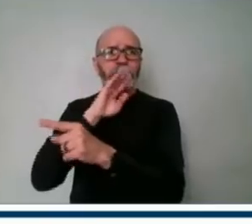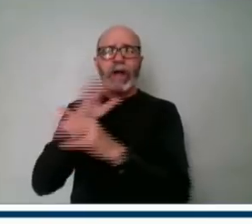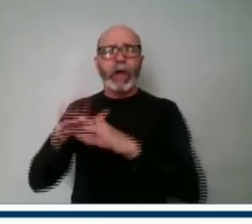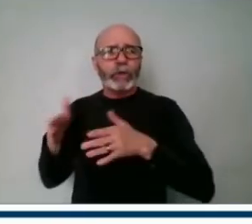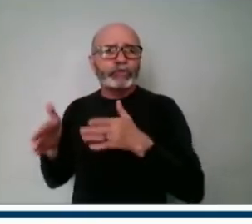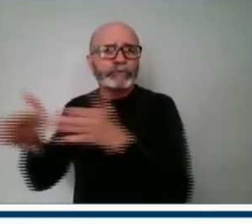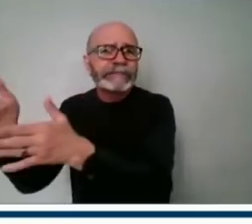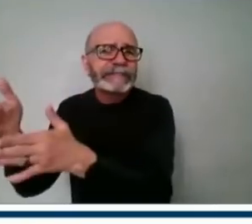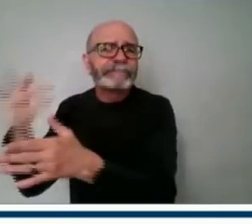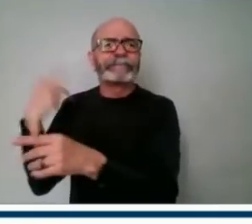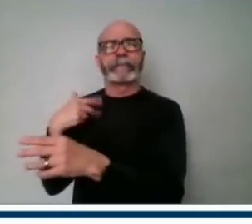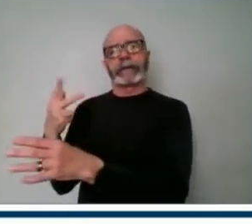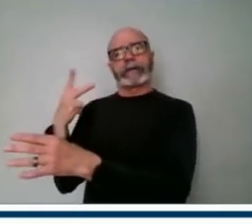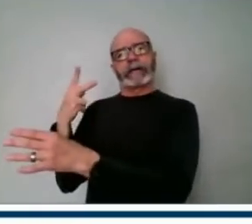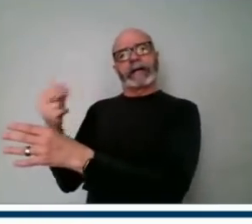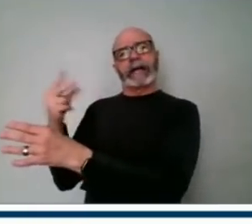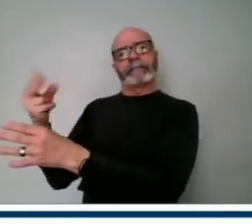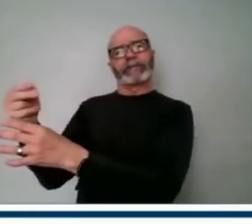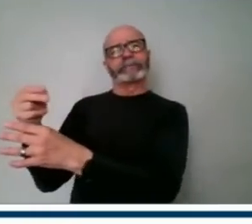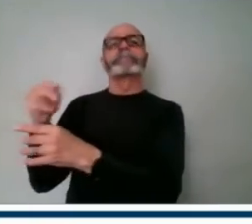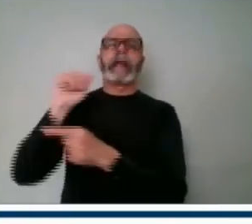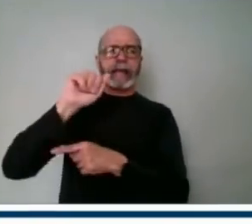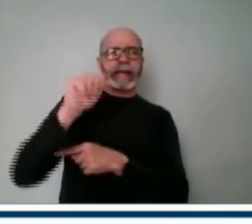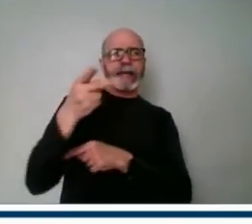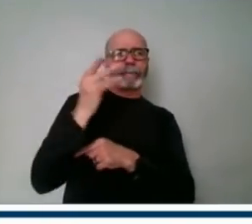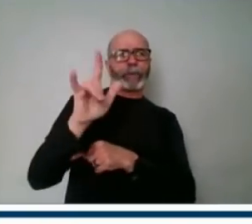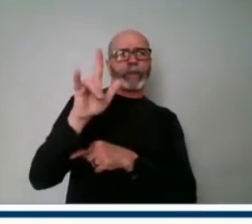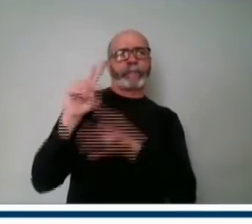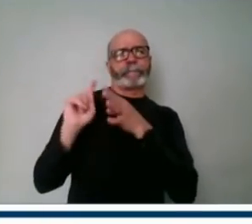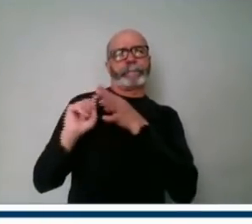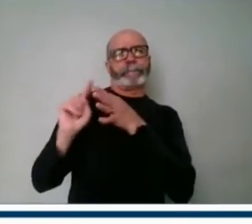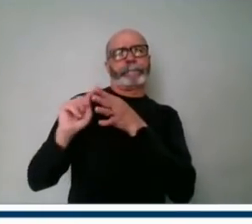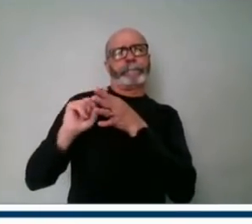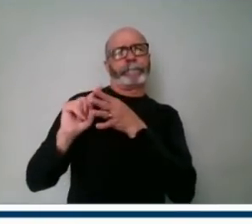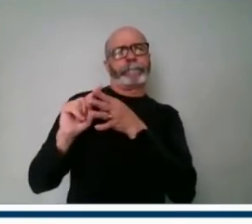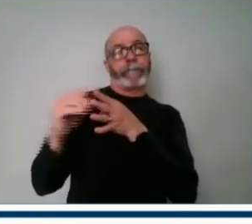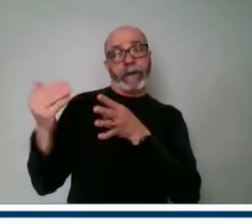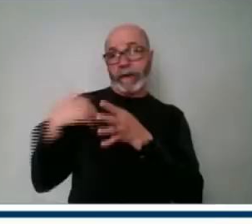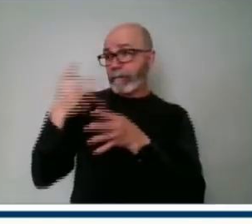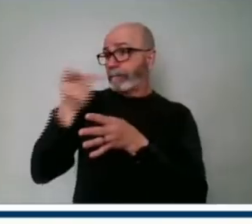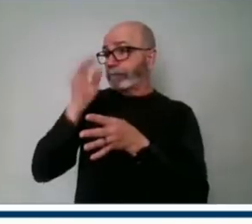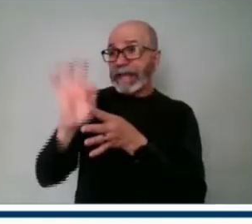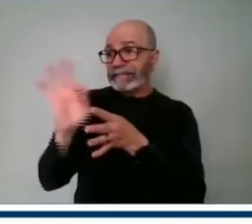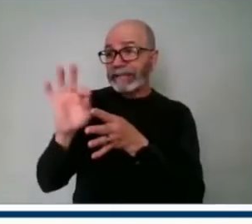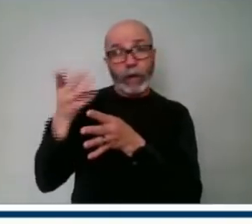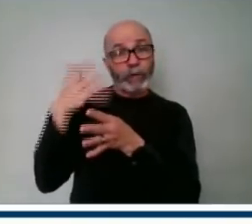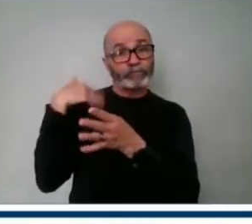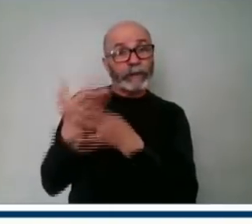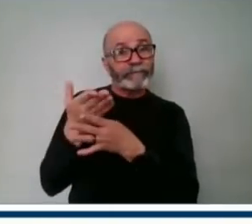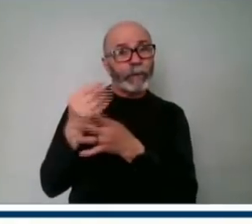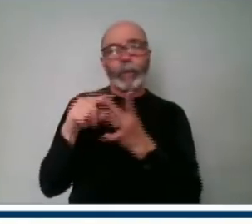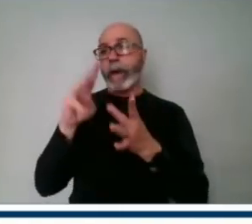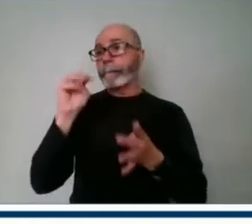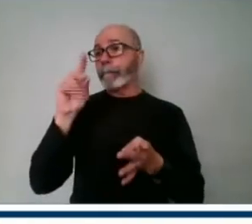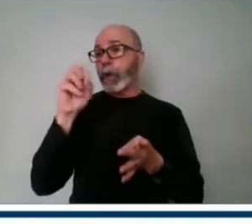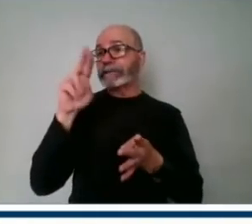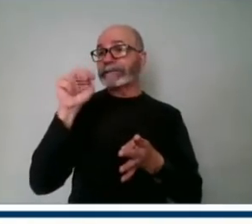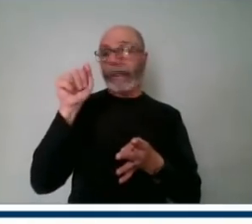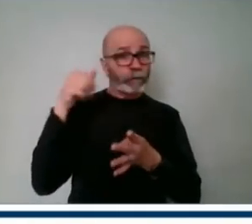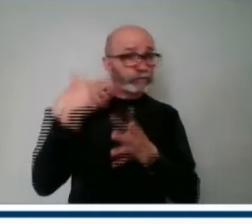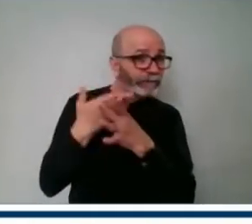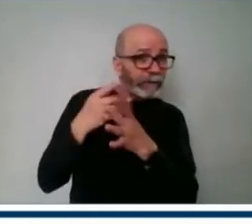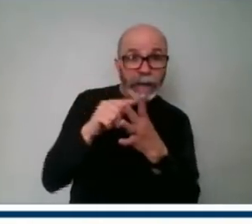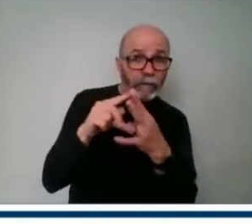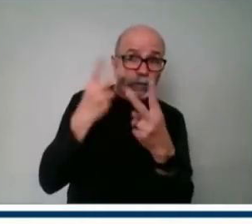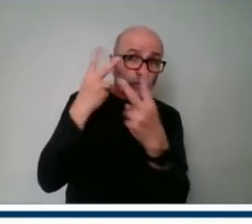we have mRNA, we'll use that mRNA vaccine for 2 doses. And if we have Johnson & Johnson, which I don't believe we will have, but if we somehow get it,